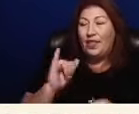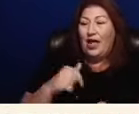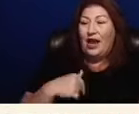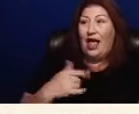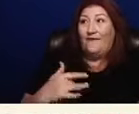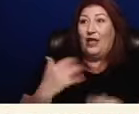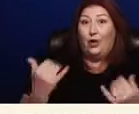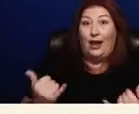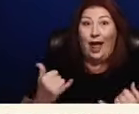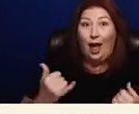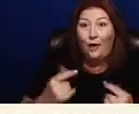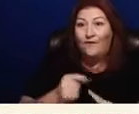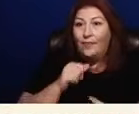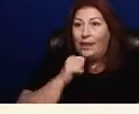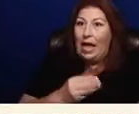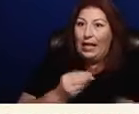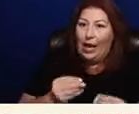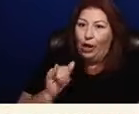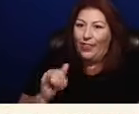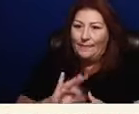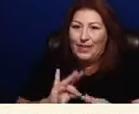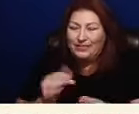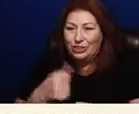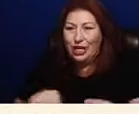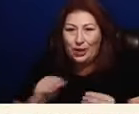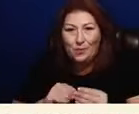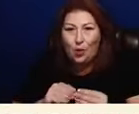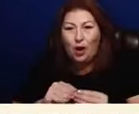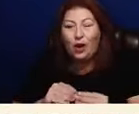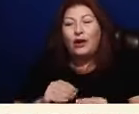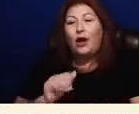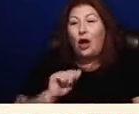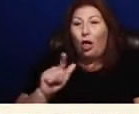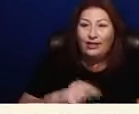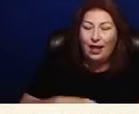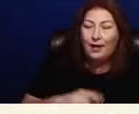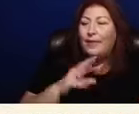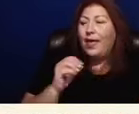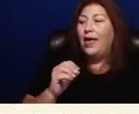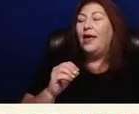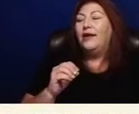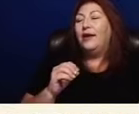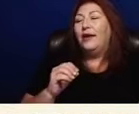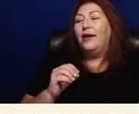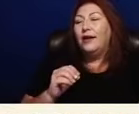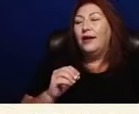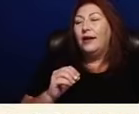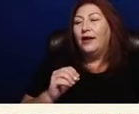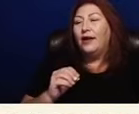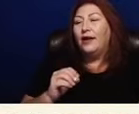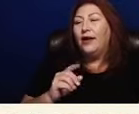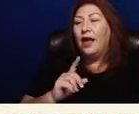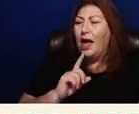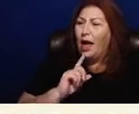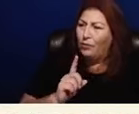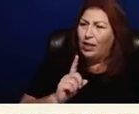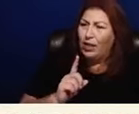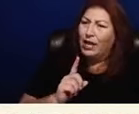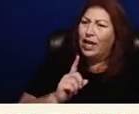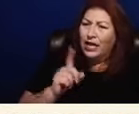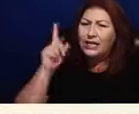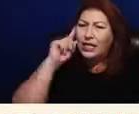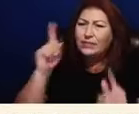from not having carrying that message around all the time anymore. And I will, you know, be very transparent. It does pop back